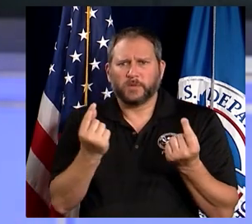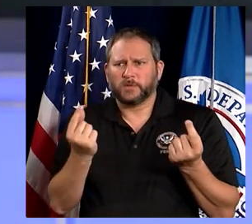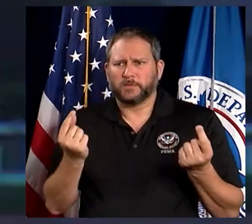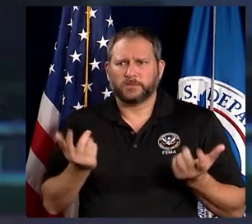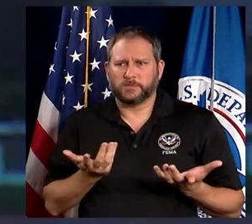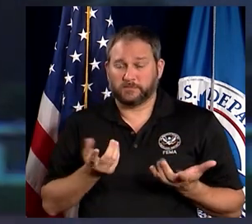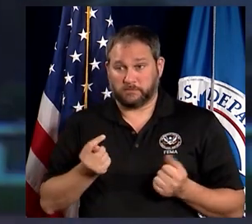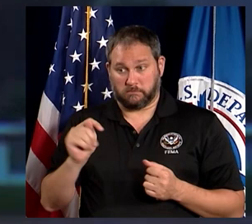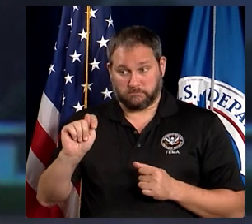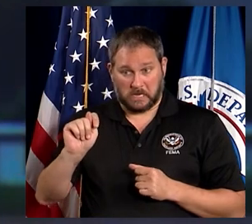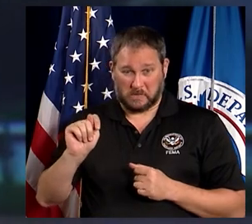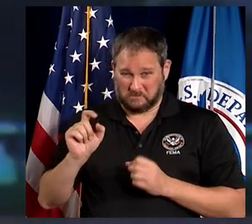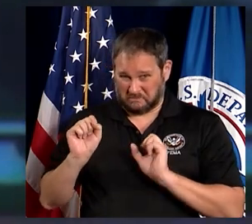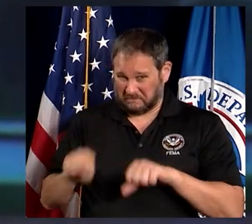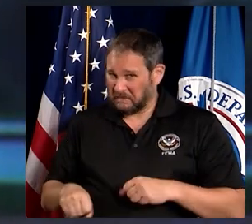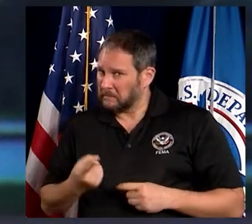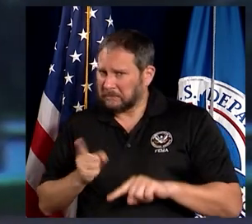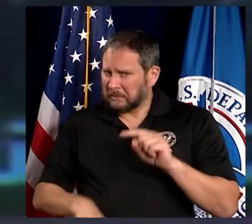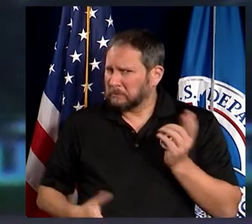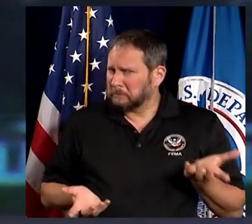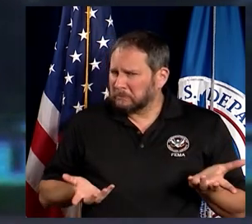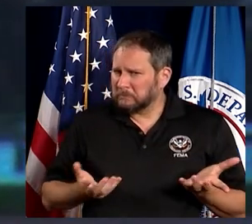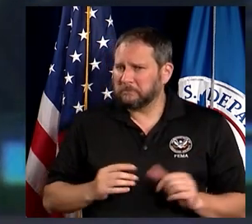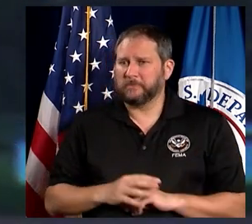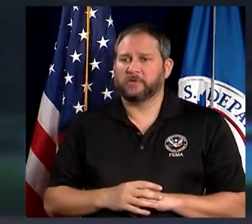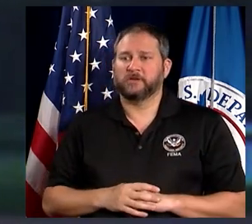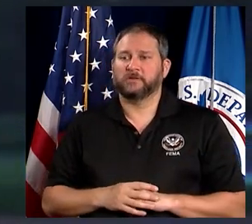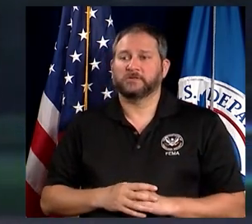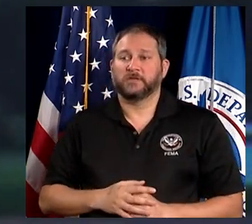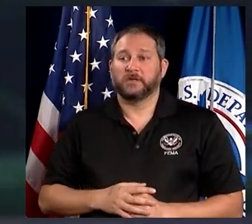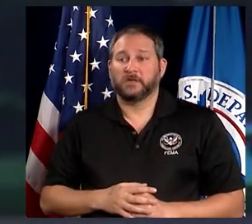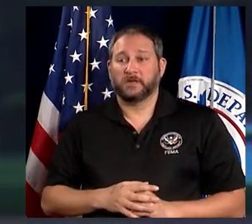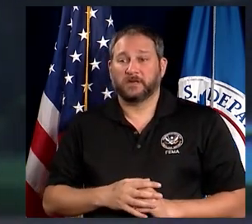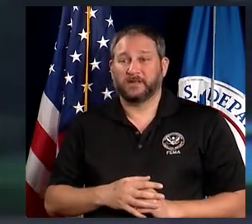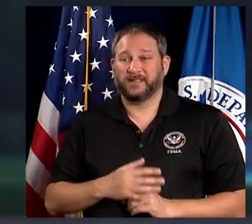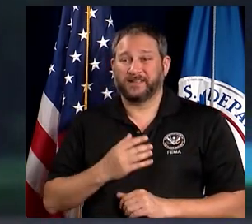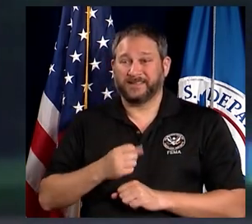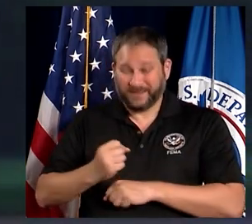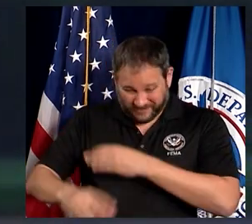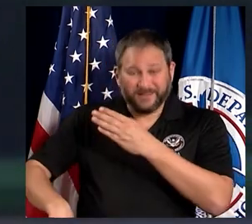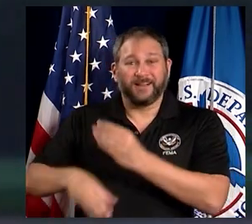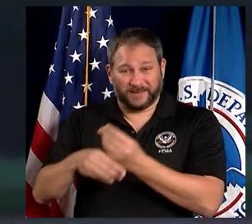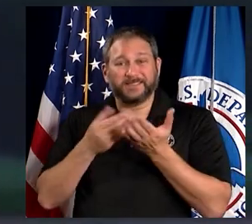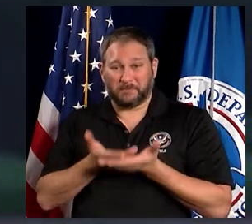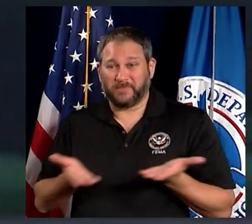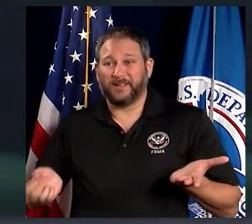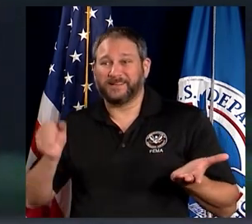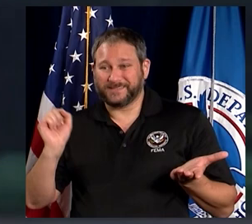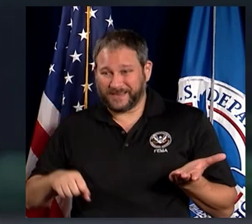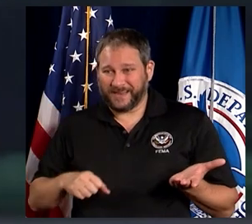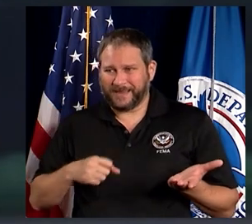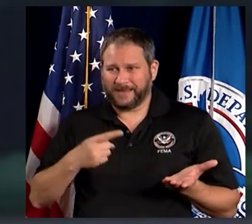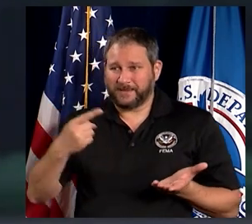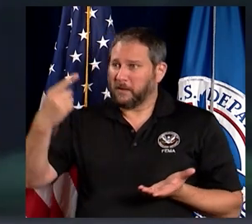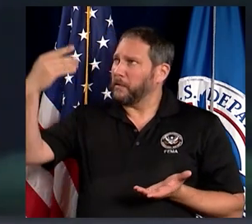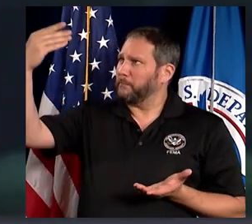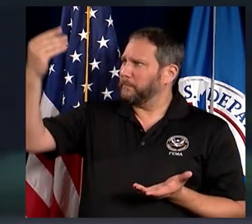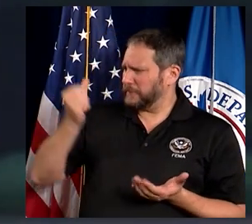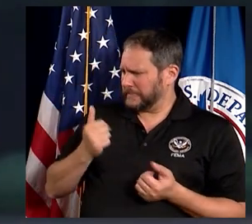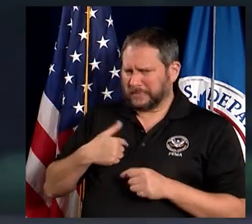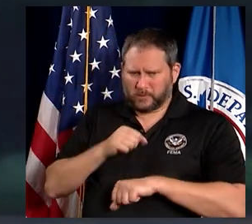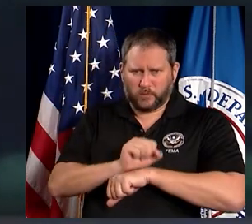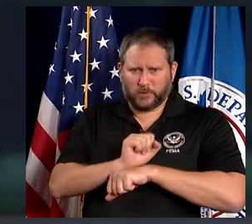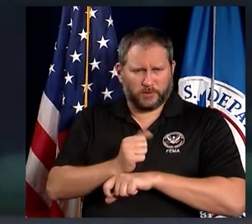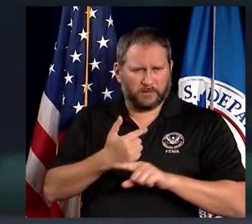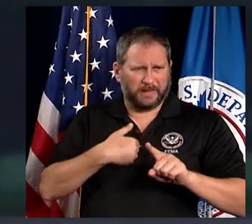situation? Is there anywhere to get additional supplies? Are you being paid if you haven't been able to go to work? Can you